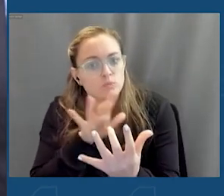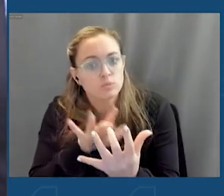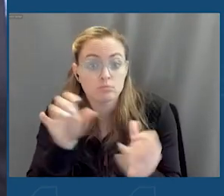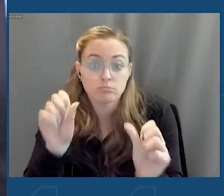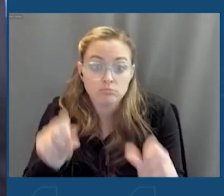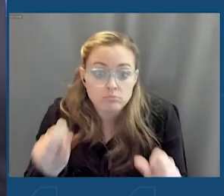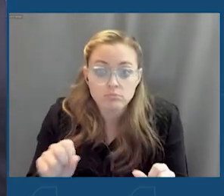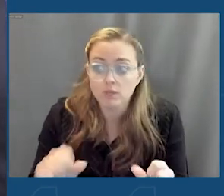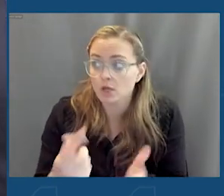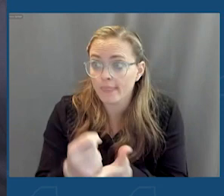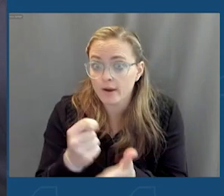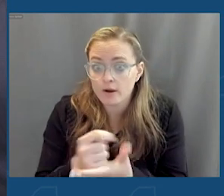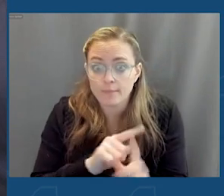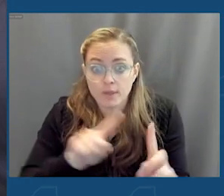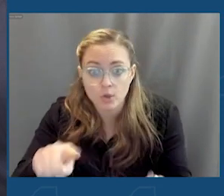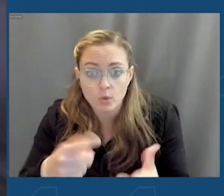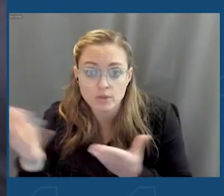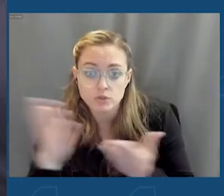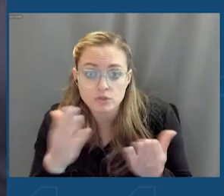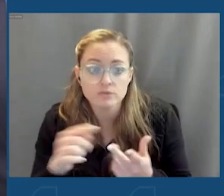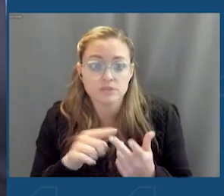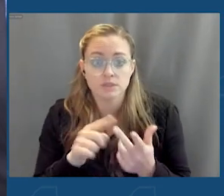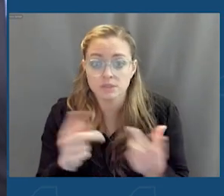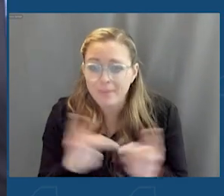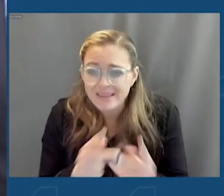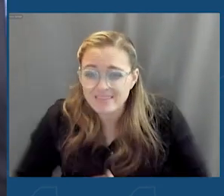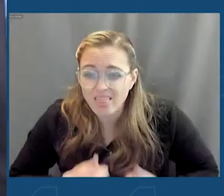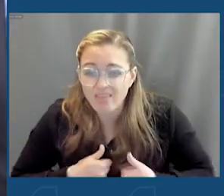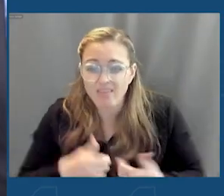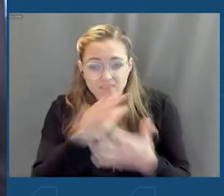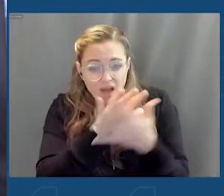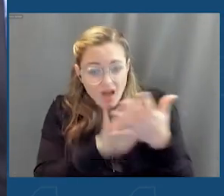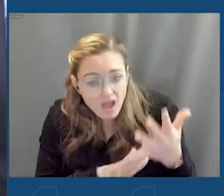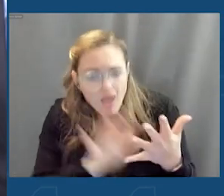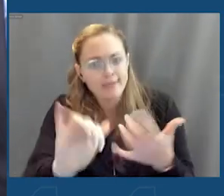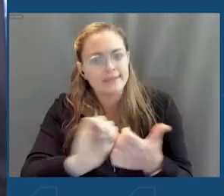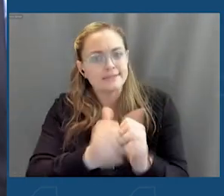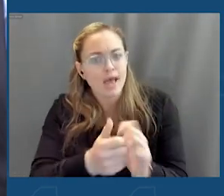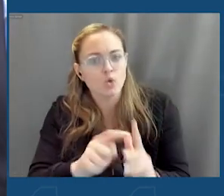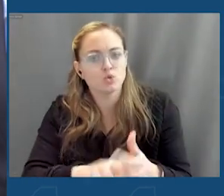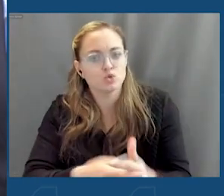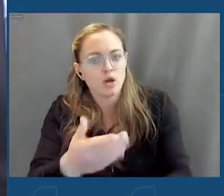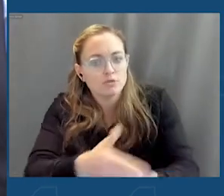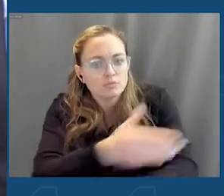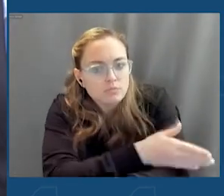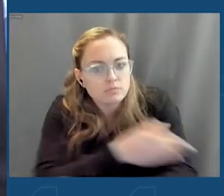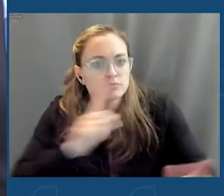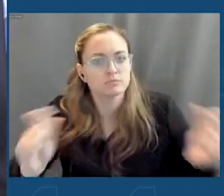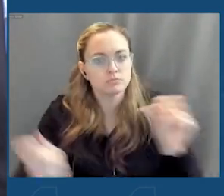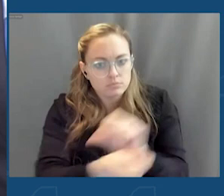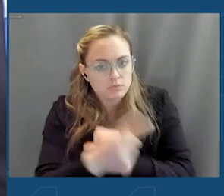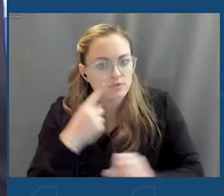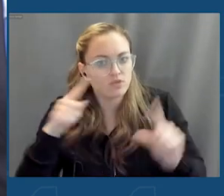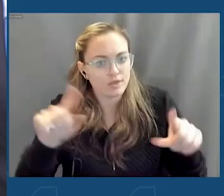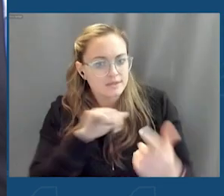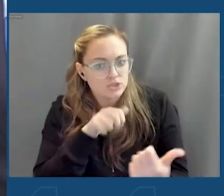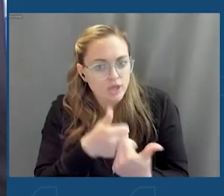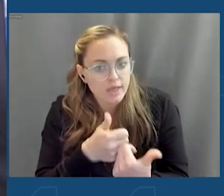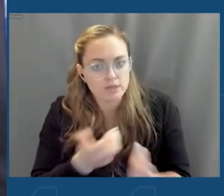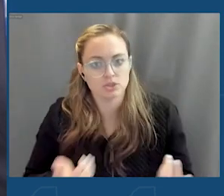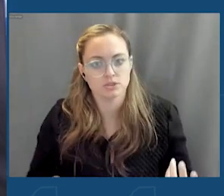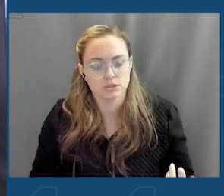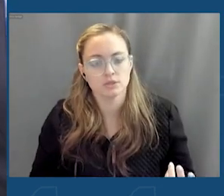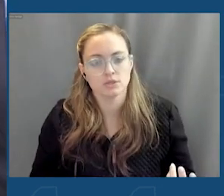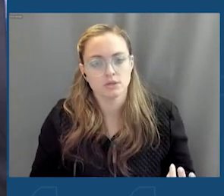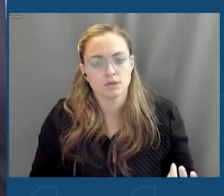the therapy? Are you going to get services? Do you have a place to live? That's how we start making a real difference in this challenge. So it's all about